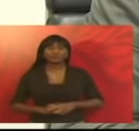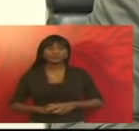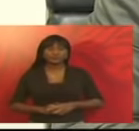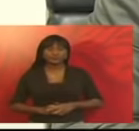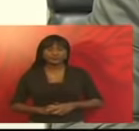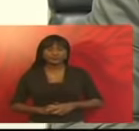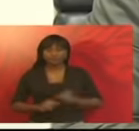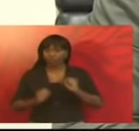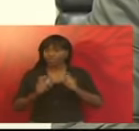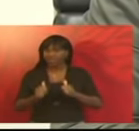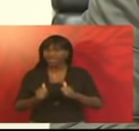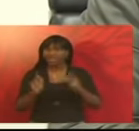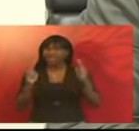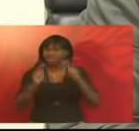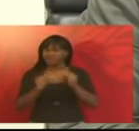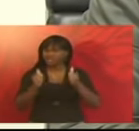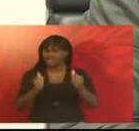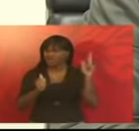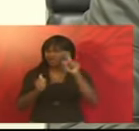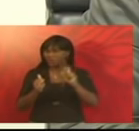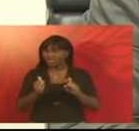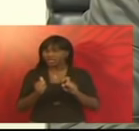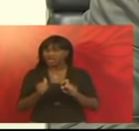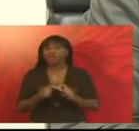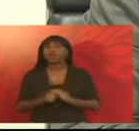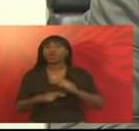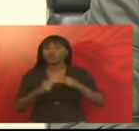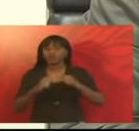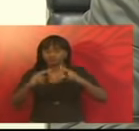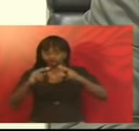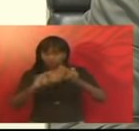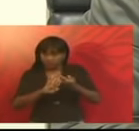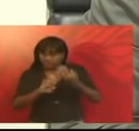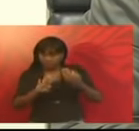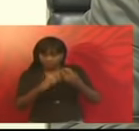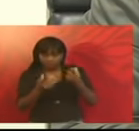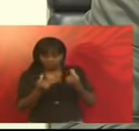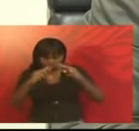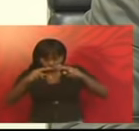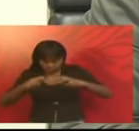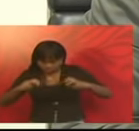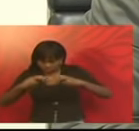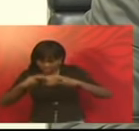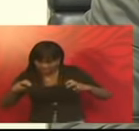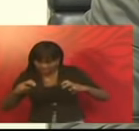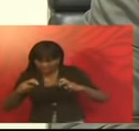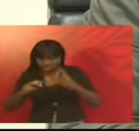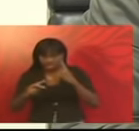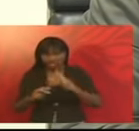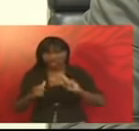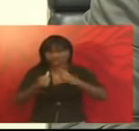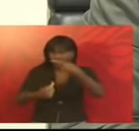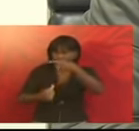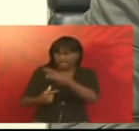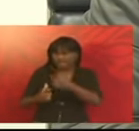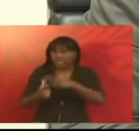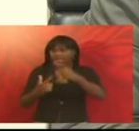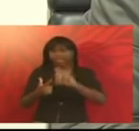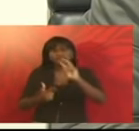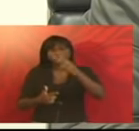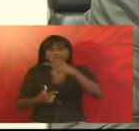Okay, that's another excellent question. Now, when they were doing the research, when they were actually looking at the administration of the vaccines and